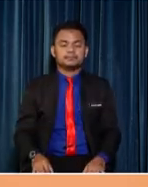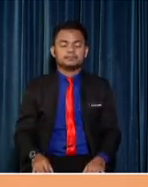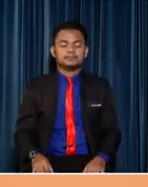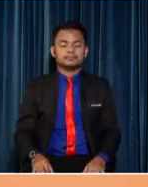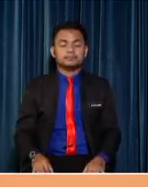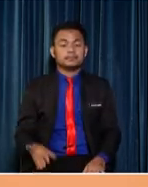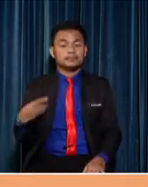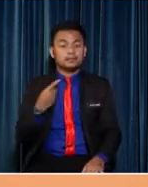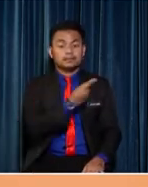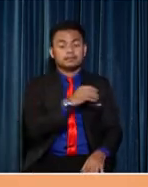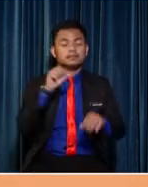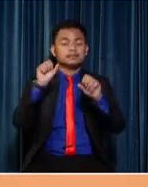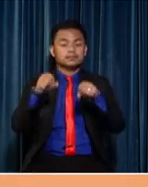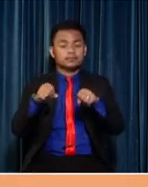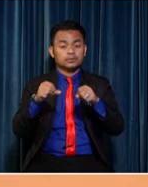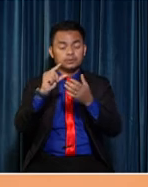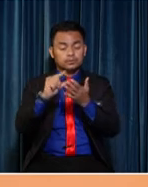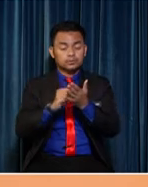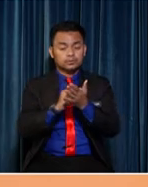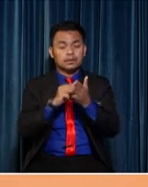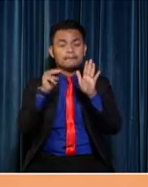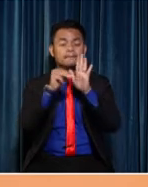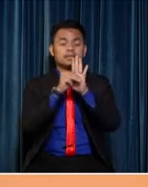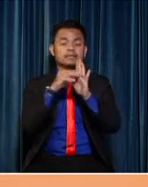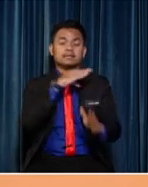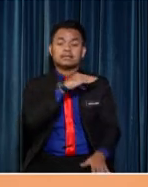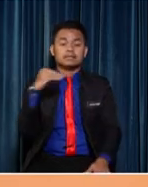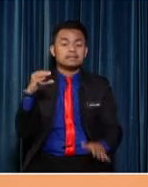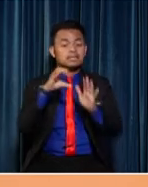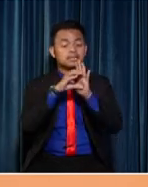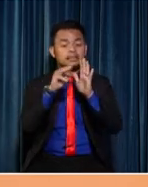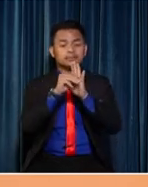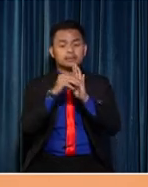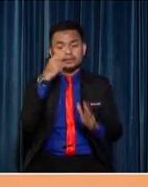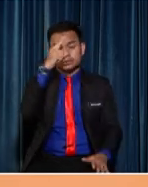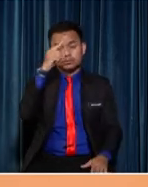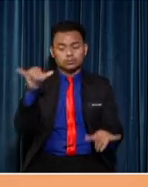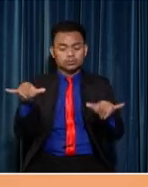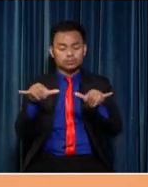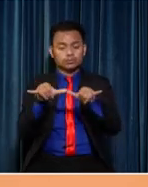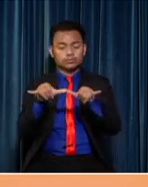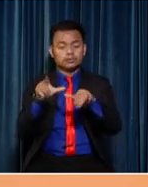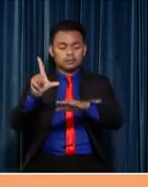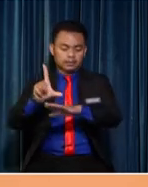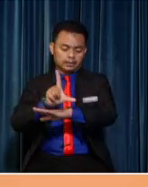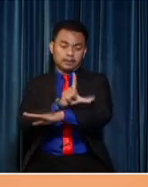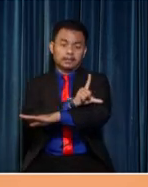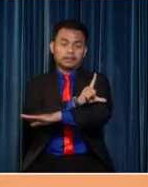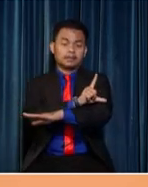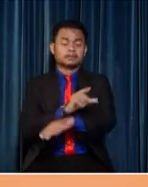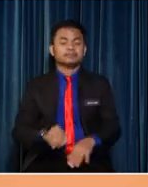We can use meter and centimeter to measure length,